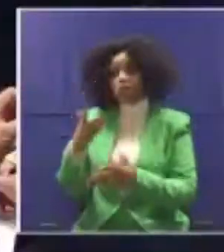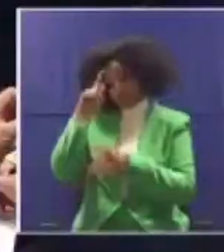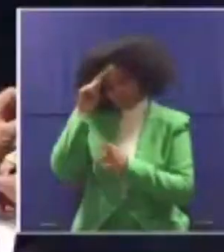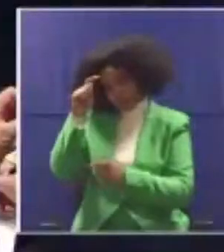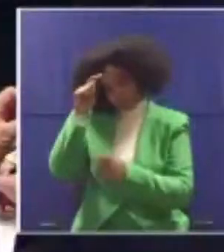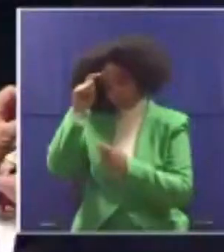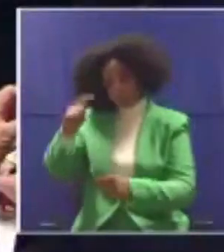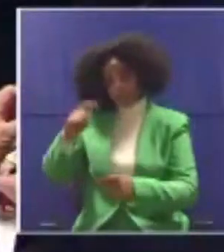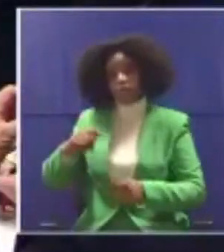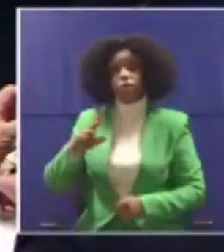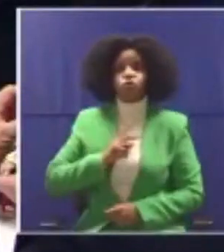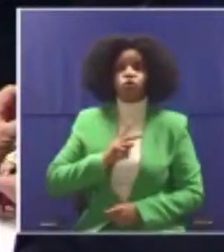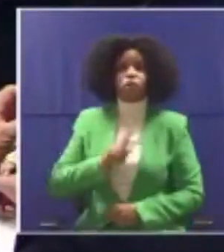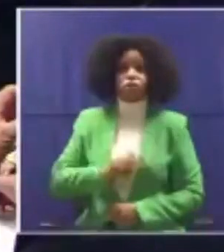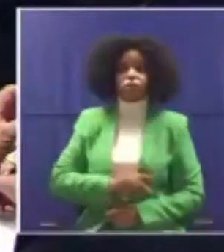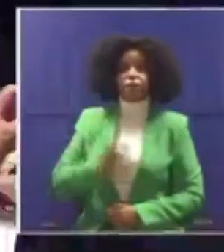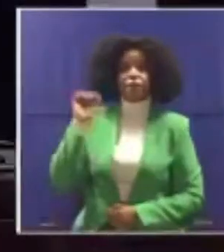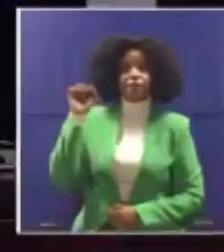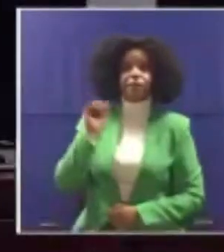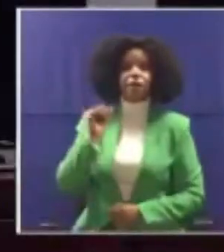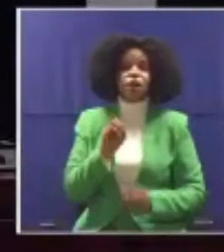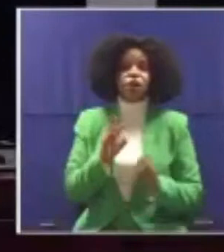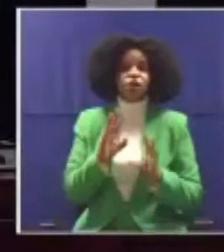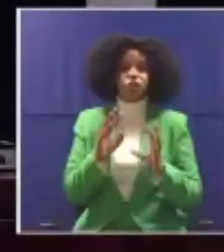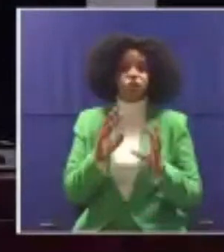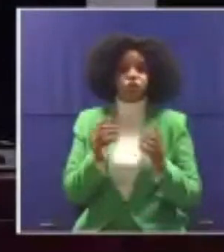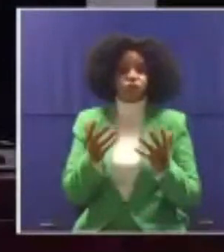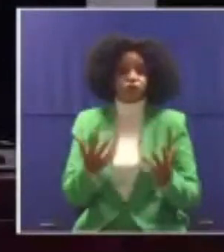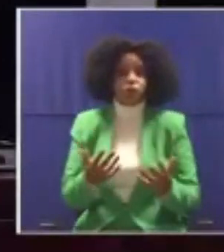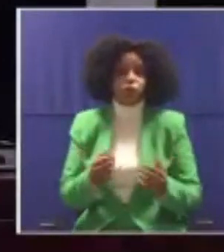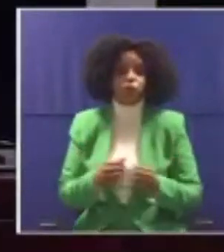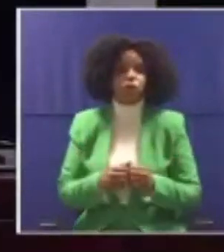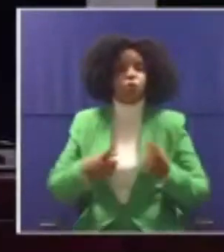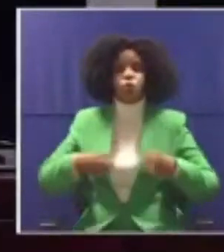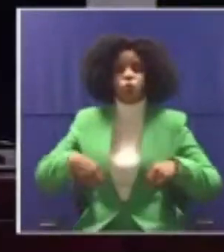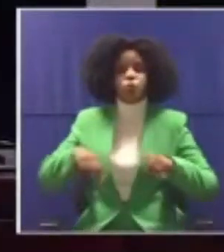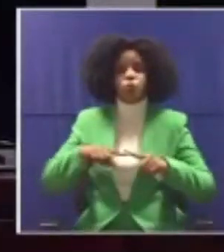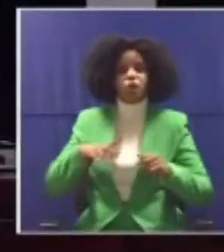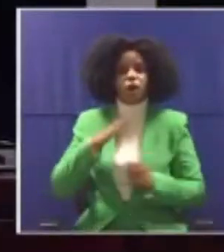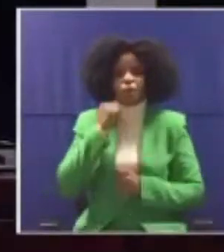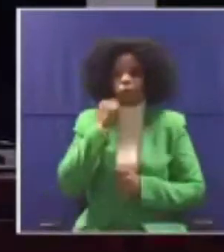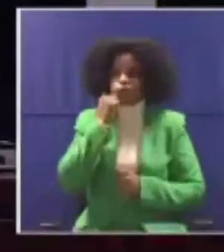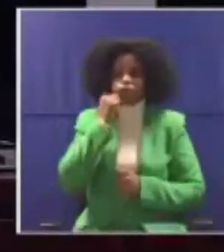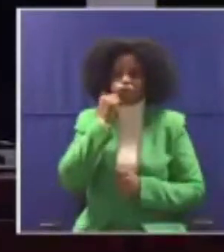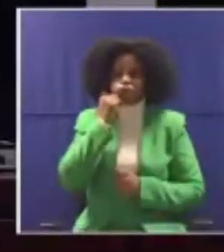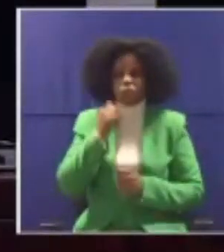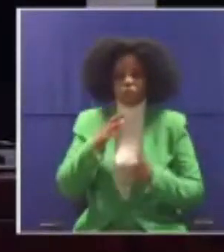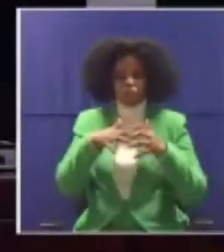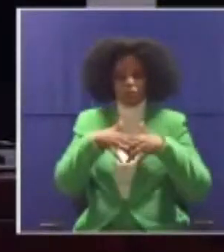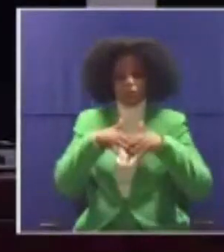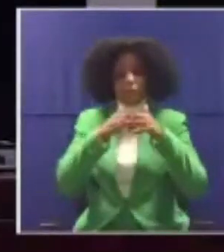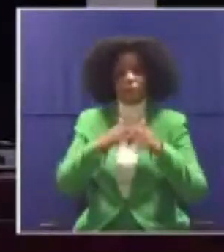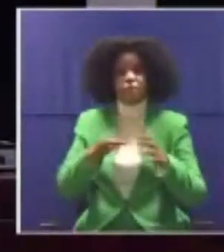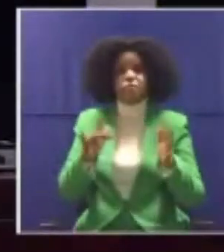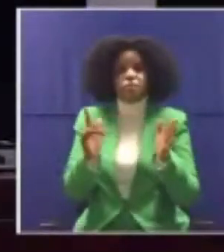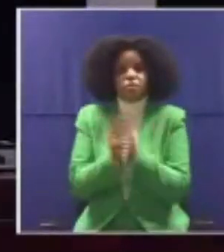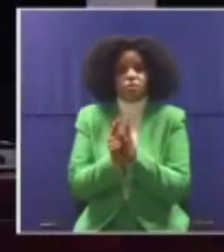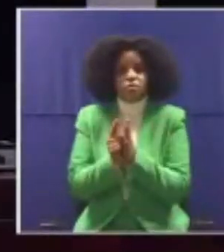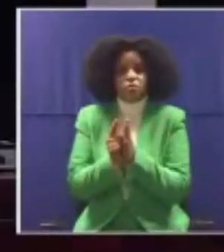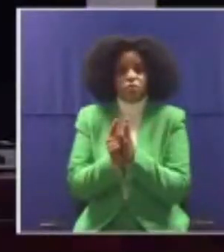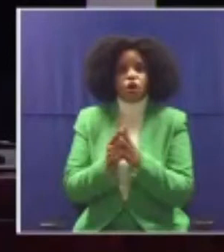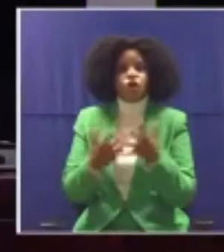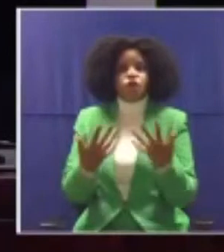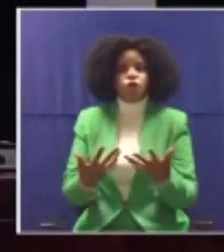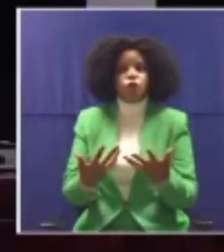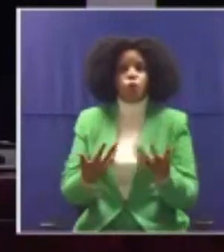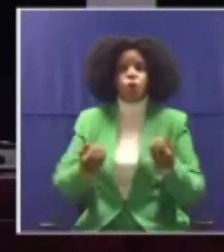Yes, so we don't want to come up with legislation to keep losers in